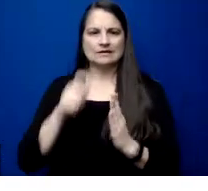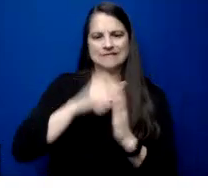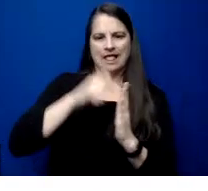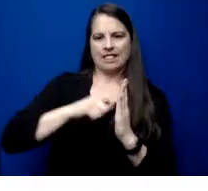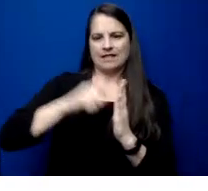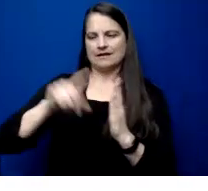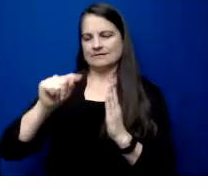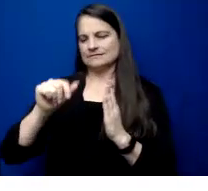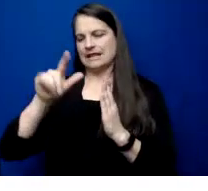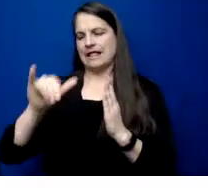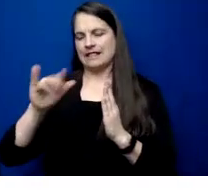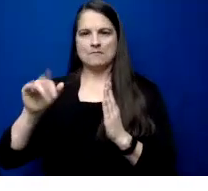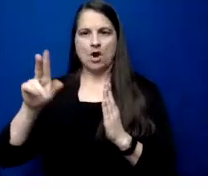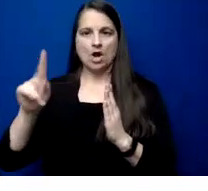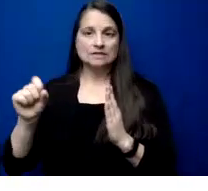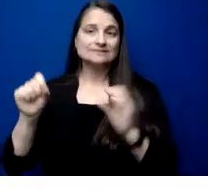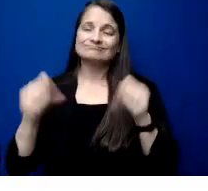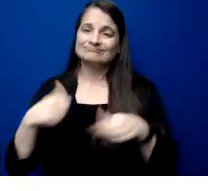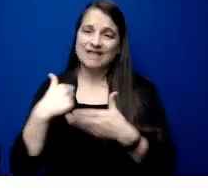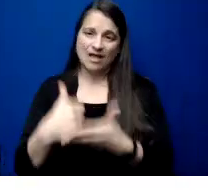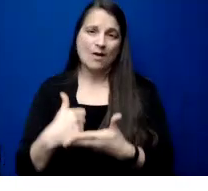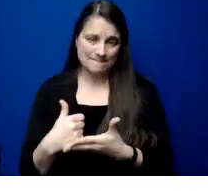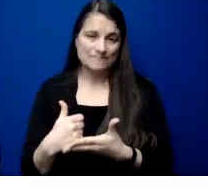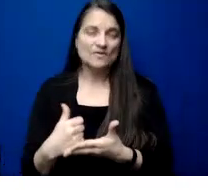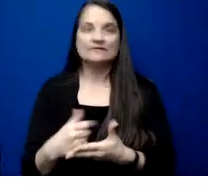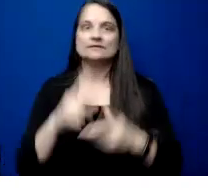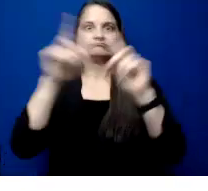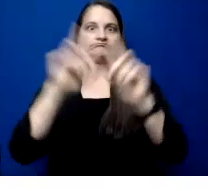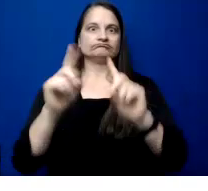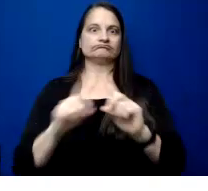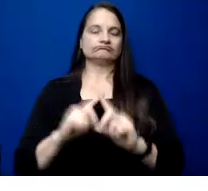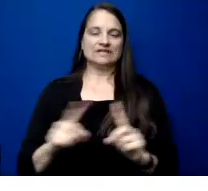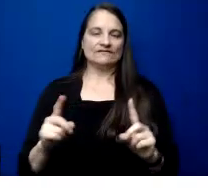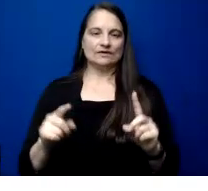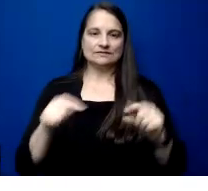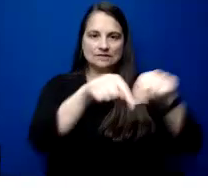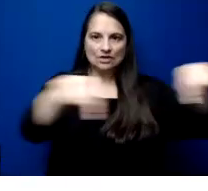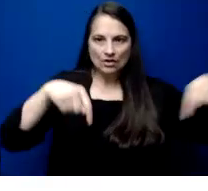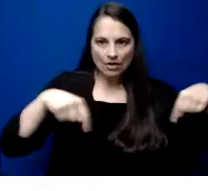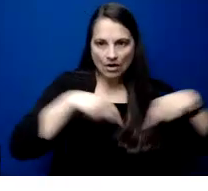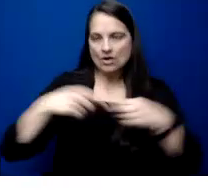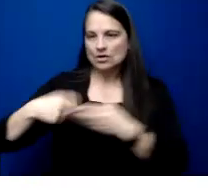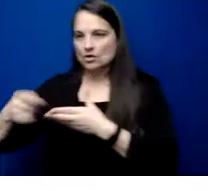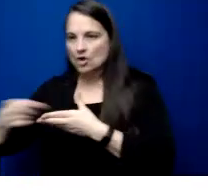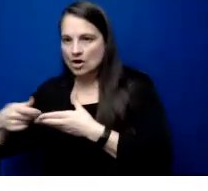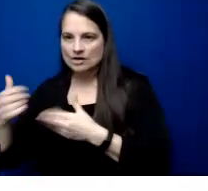or that kind of thing can also be really helpful for all kinds of different board and card games as well. Abby, did you